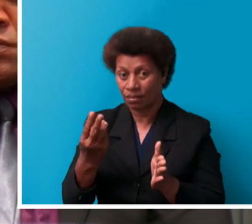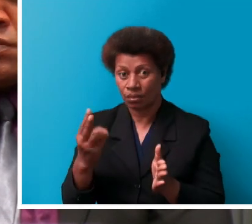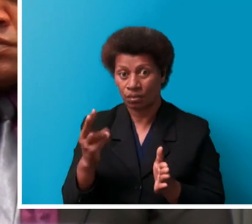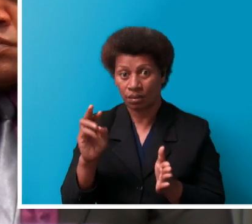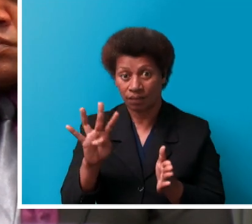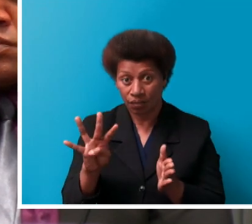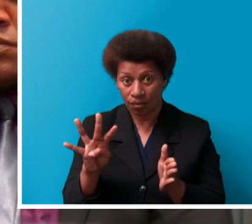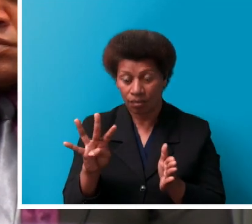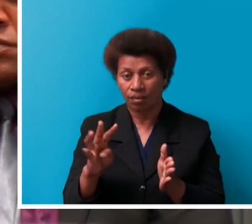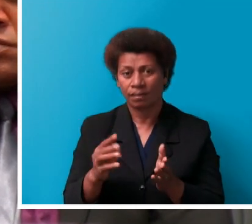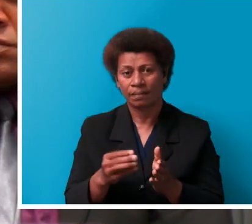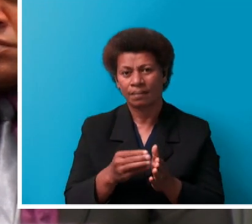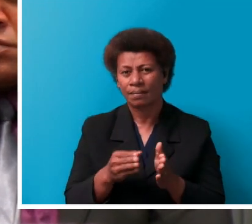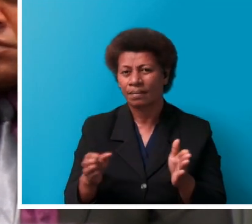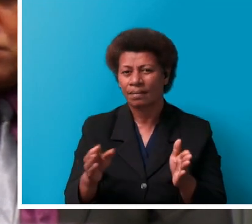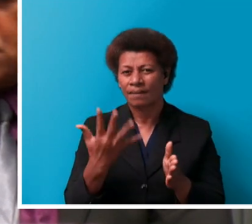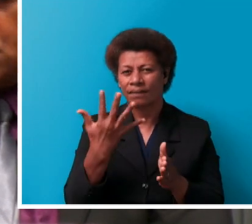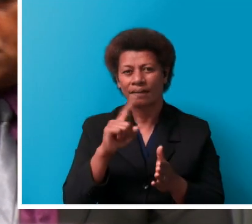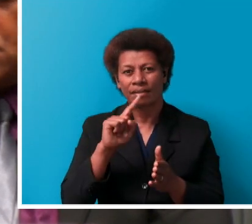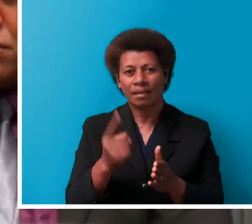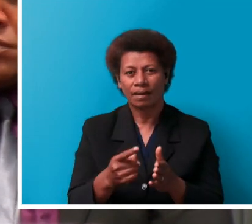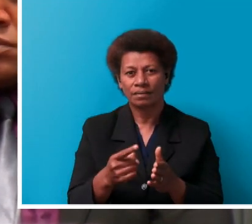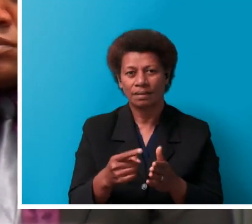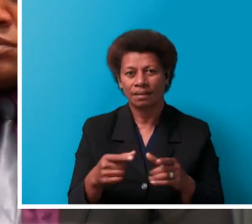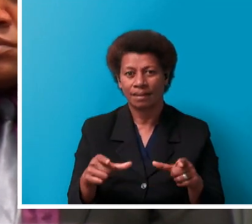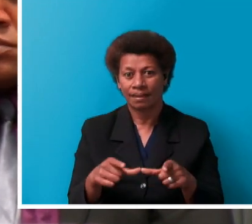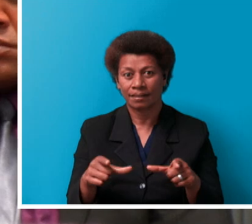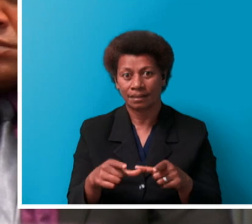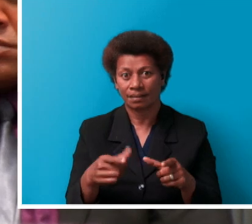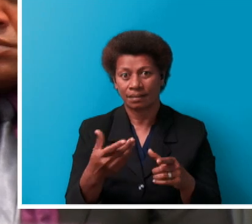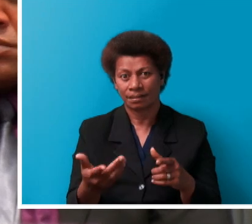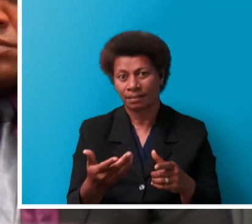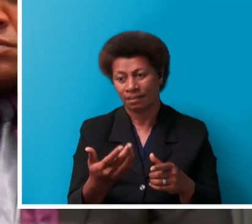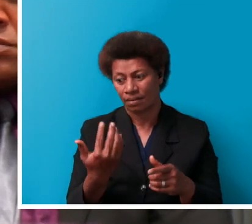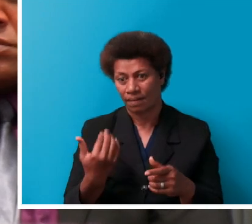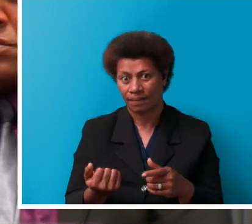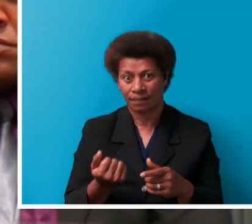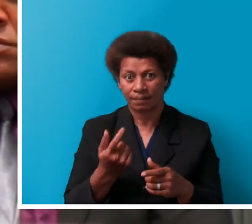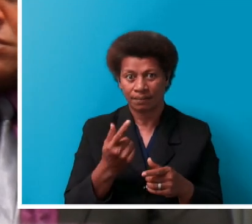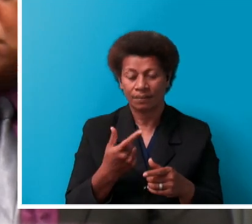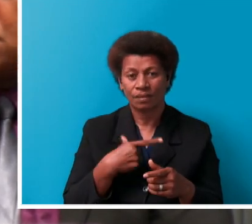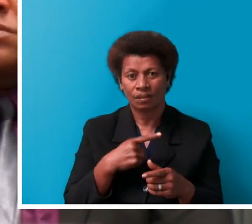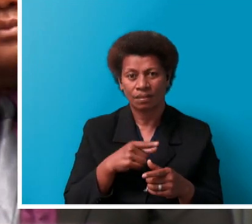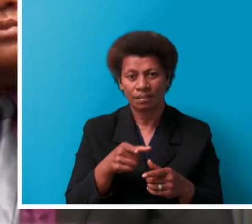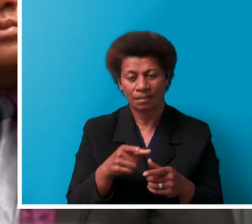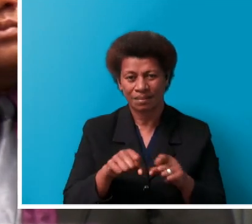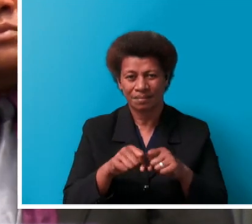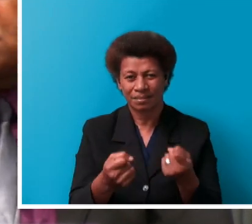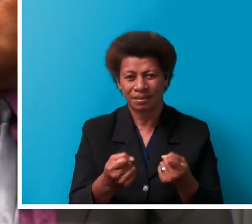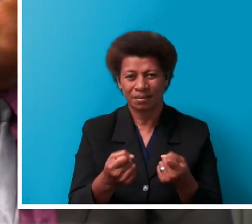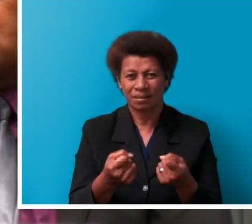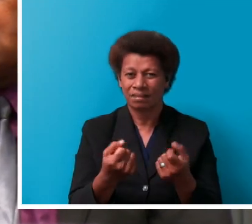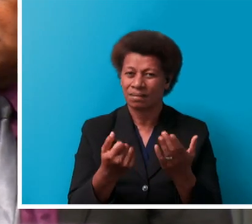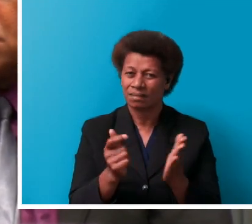as 5,000 license holders have been disciplined through show-cause proceedings, and 176